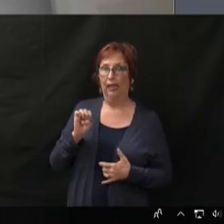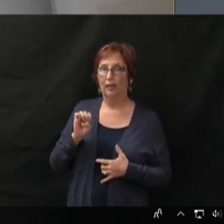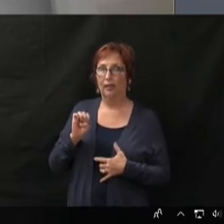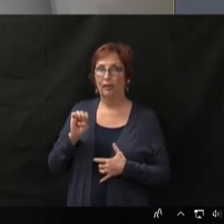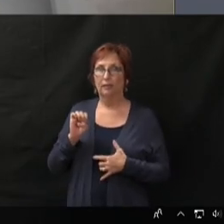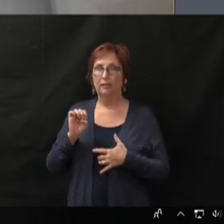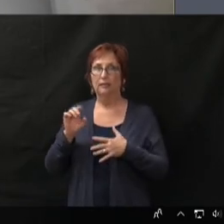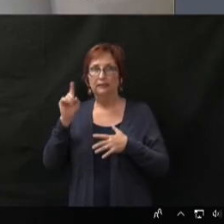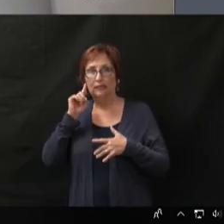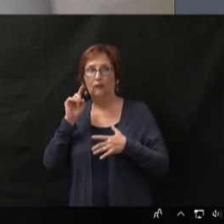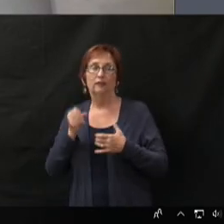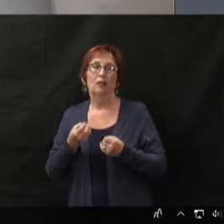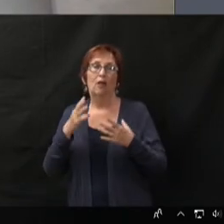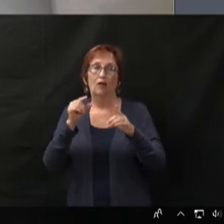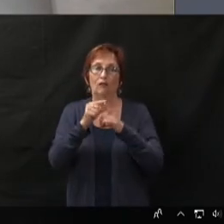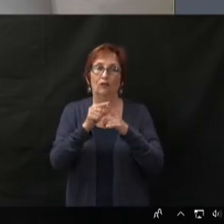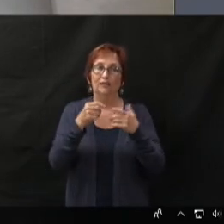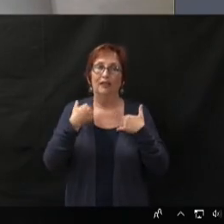schwa in it.